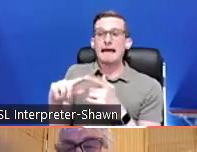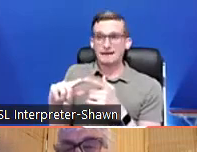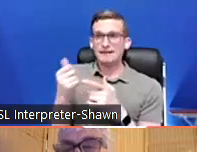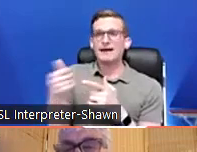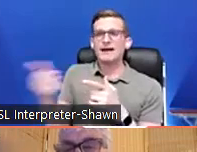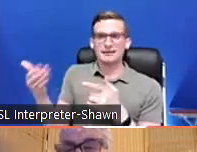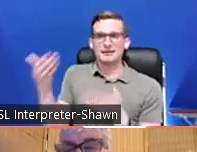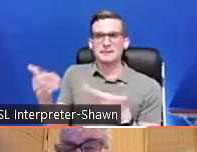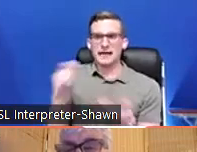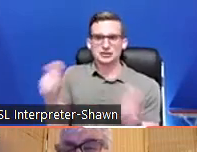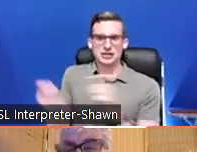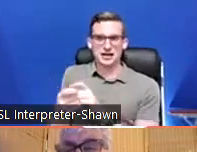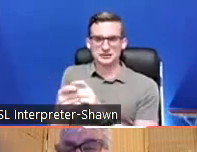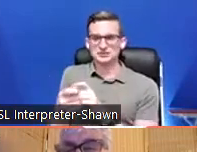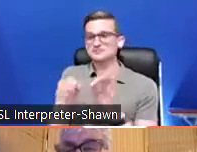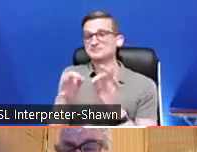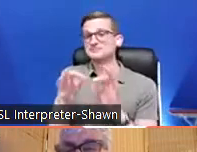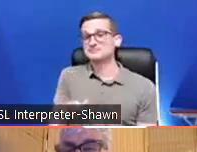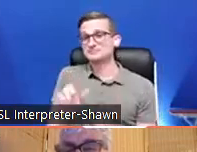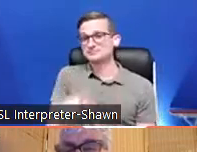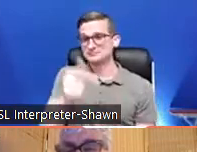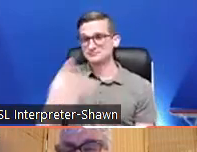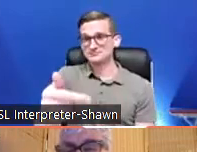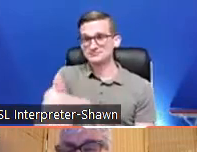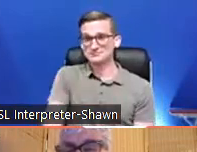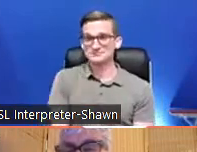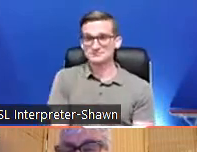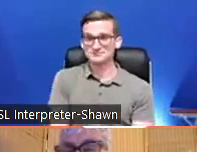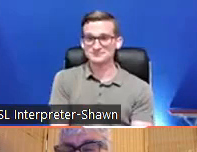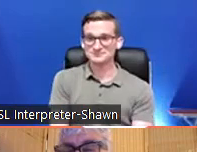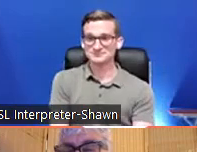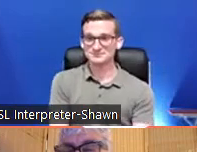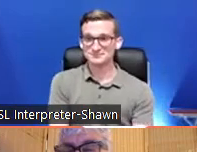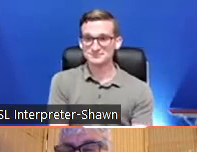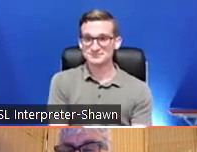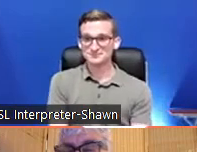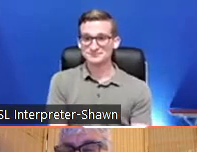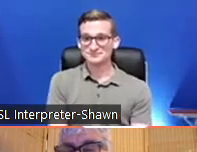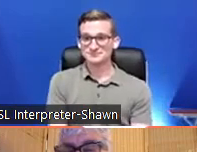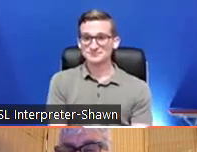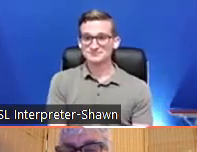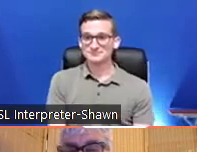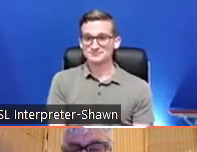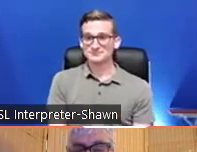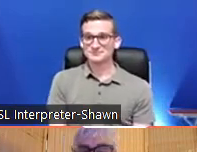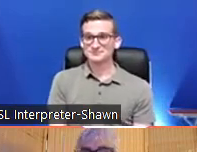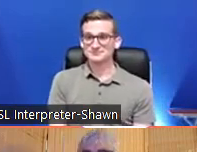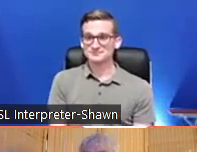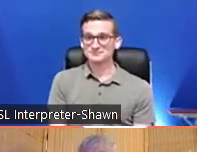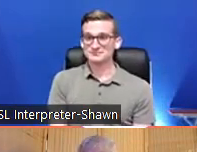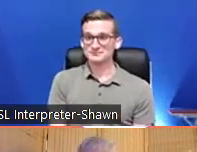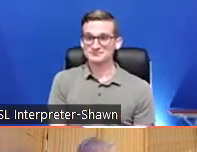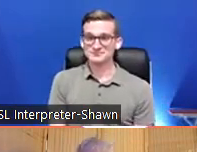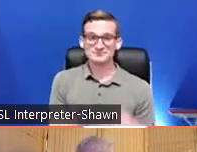the meantime, the current volume remains in effect. The funding flows for that, our licensing standards